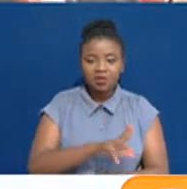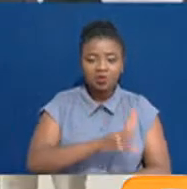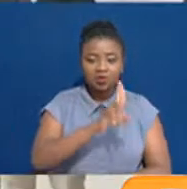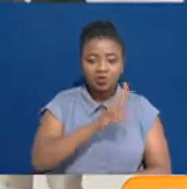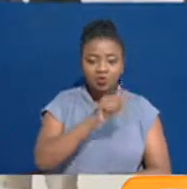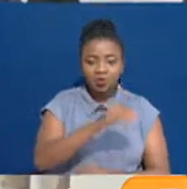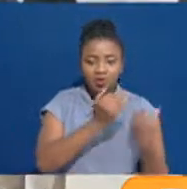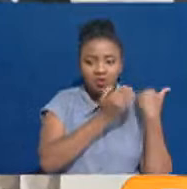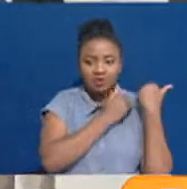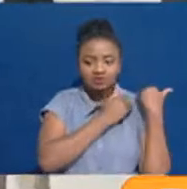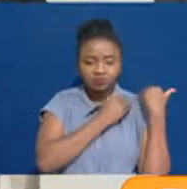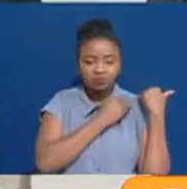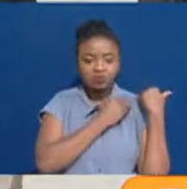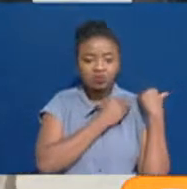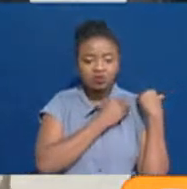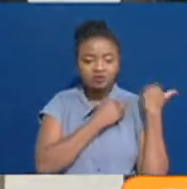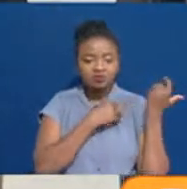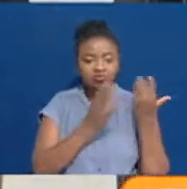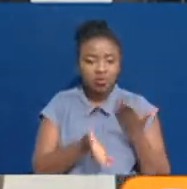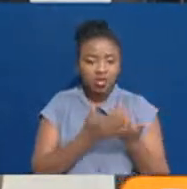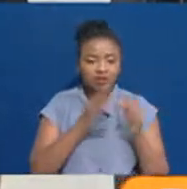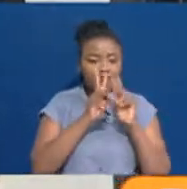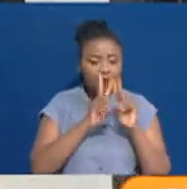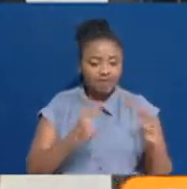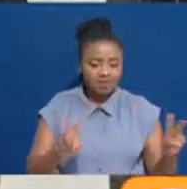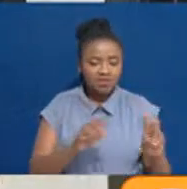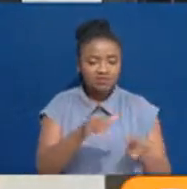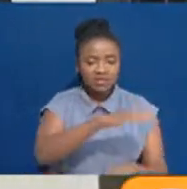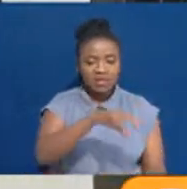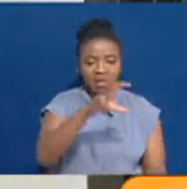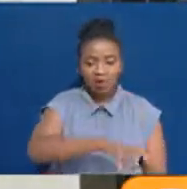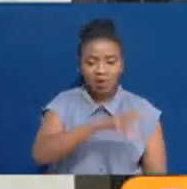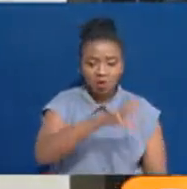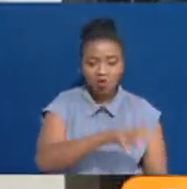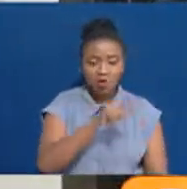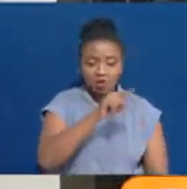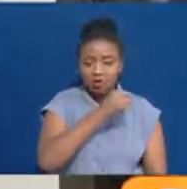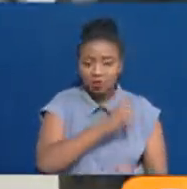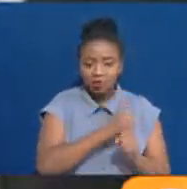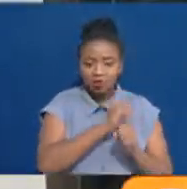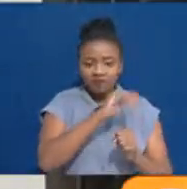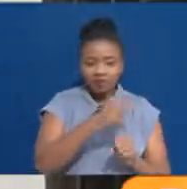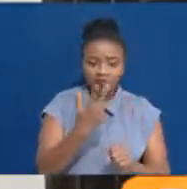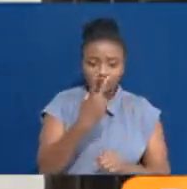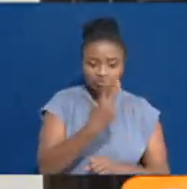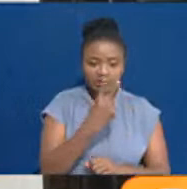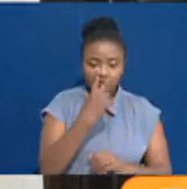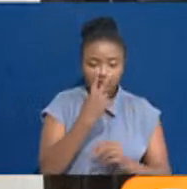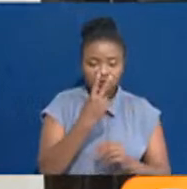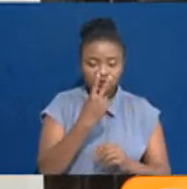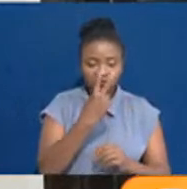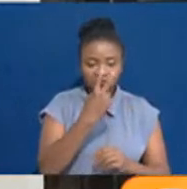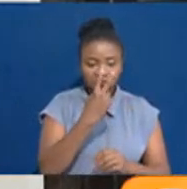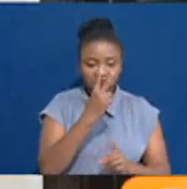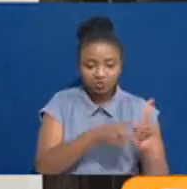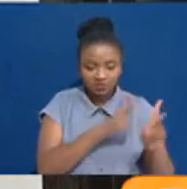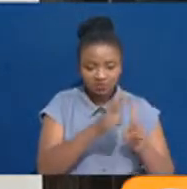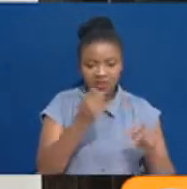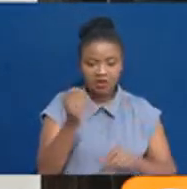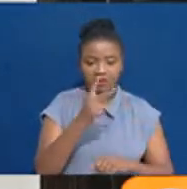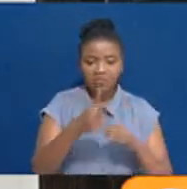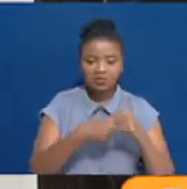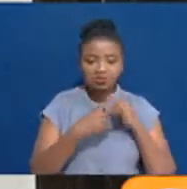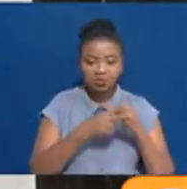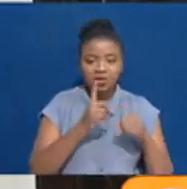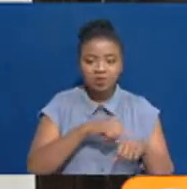the Democratic Republic of Congo peace process, a position he has held since the 22nd of July last year, after he